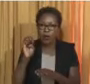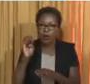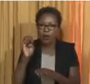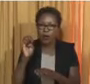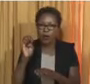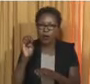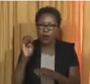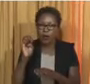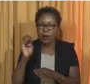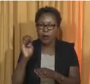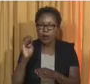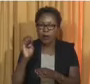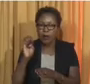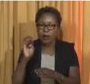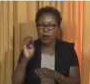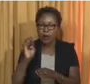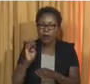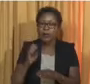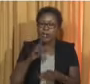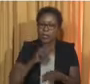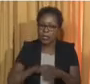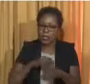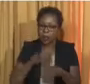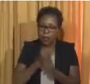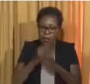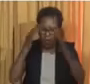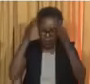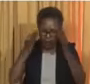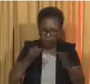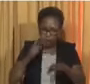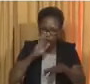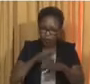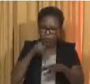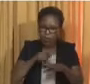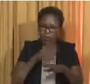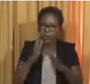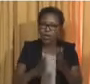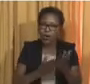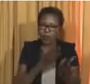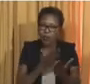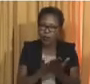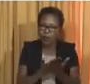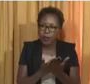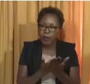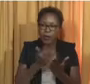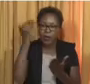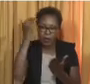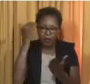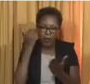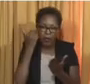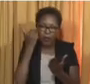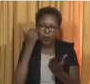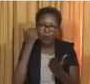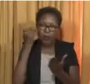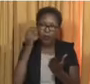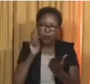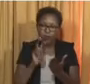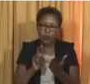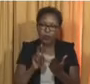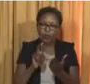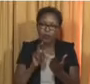In determining those appeals, the court framed 21 issues which were